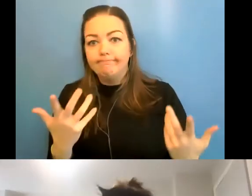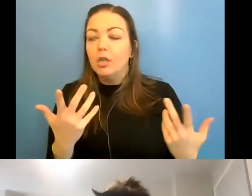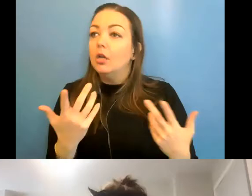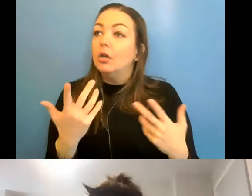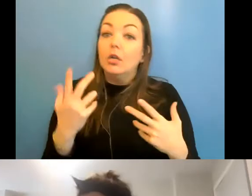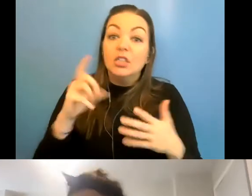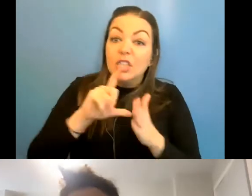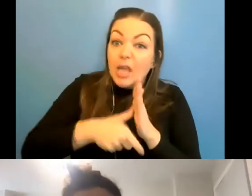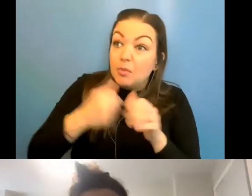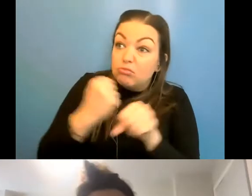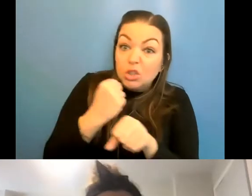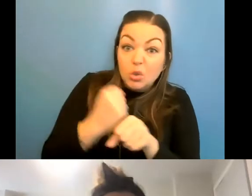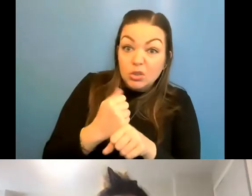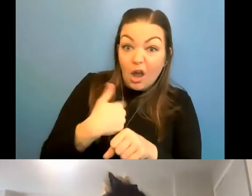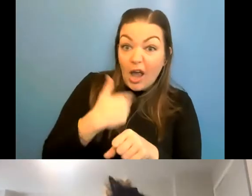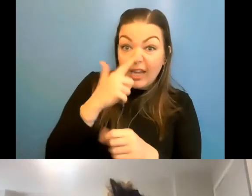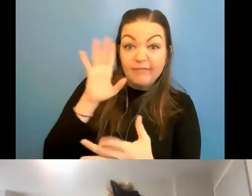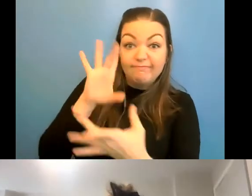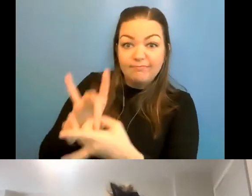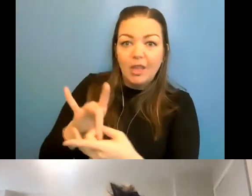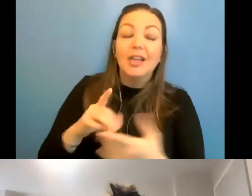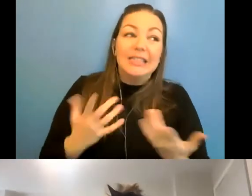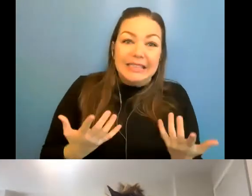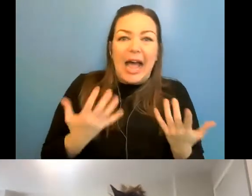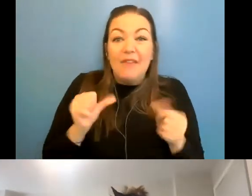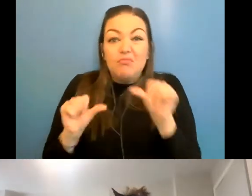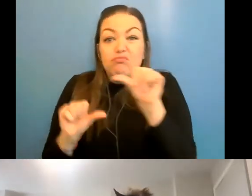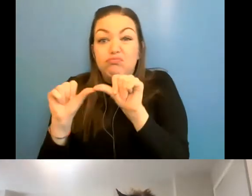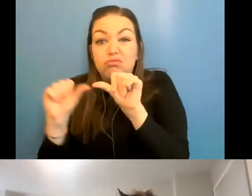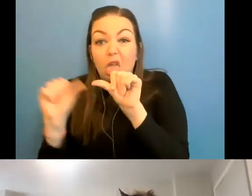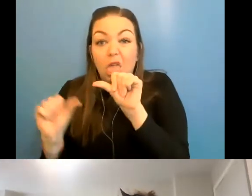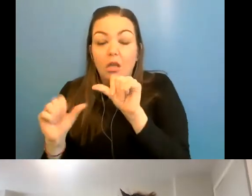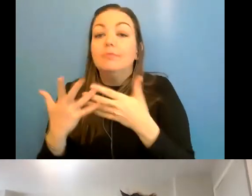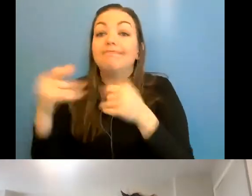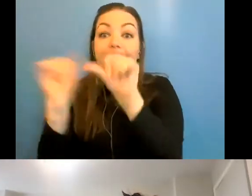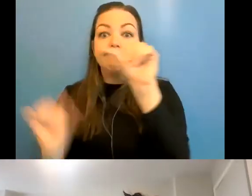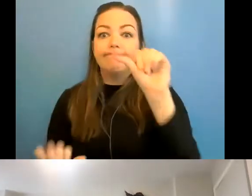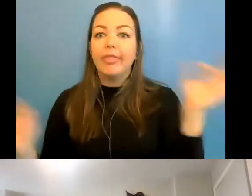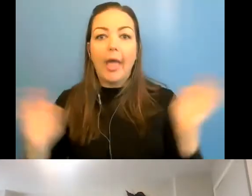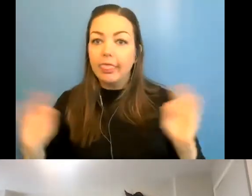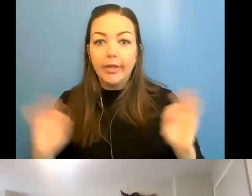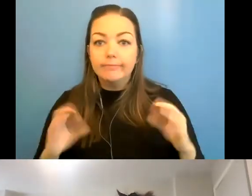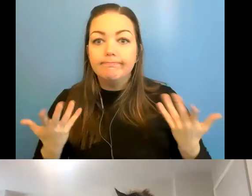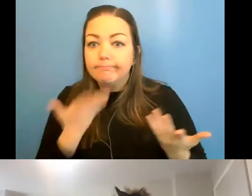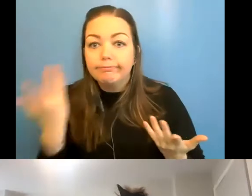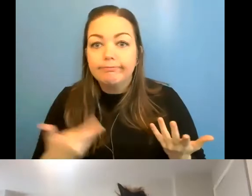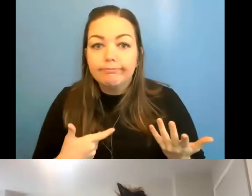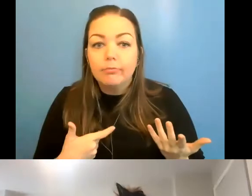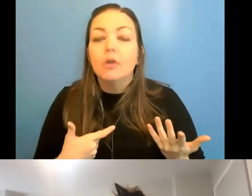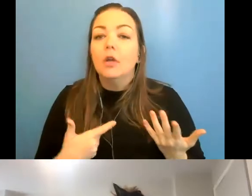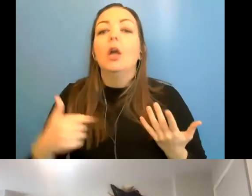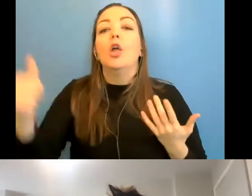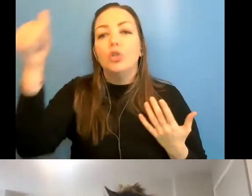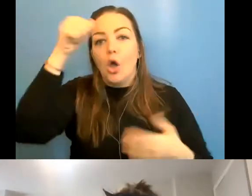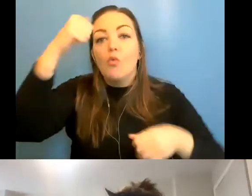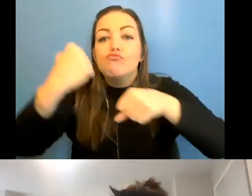disabled producer I can work with? And we do not have massive lists of disabled producers. We know, again, that production and